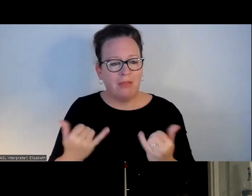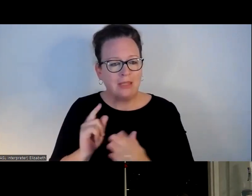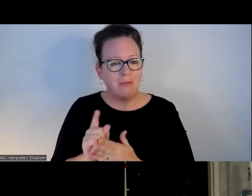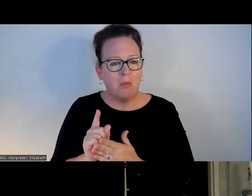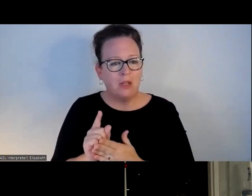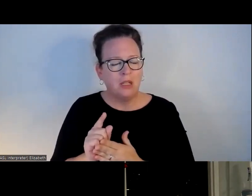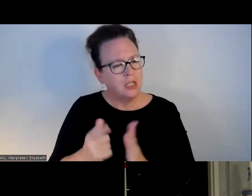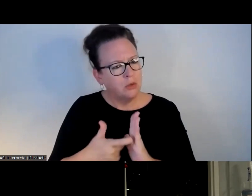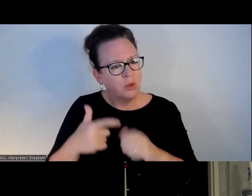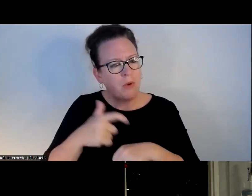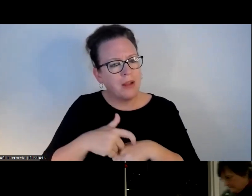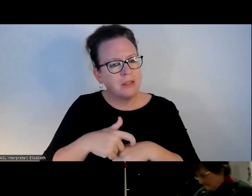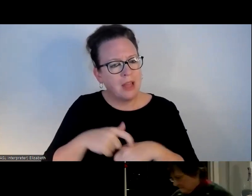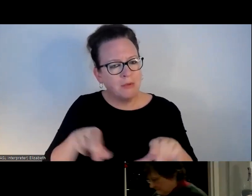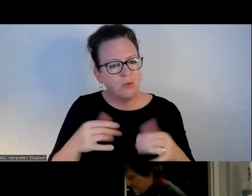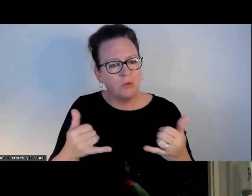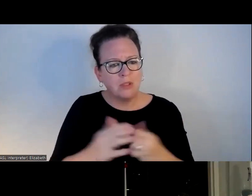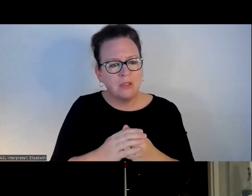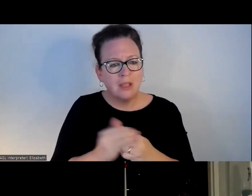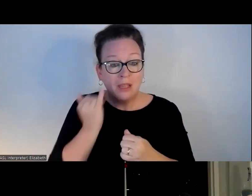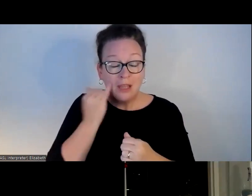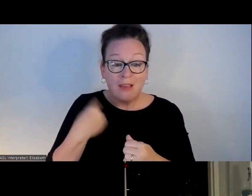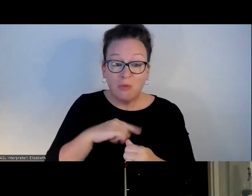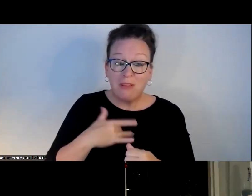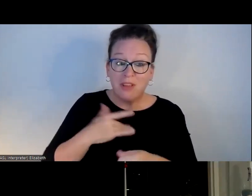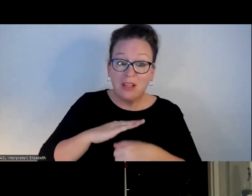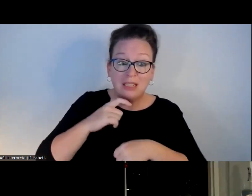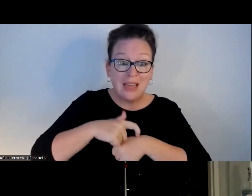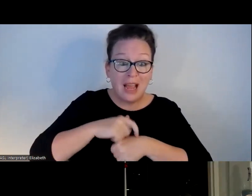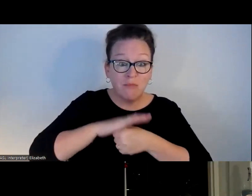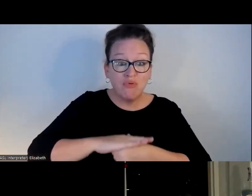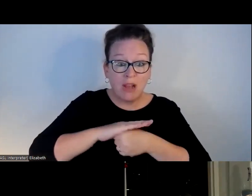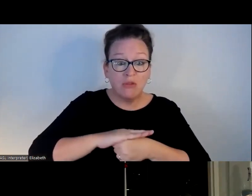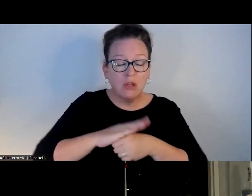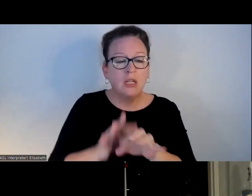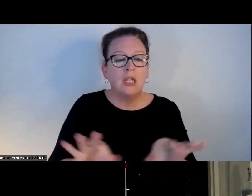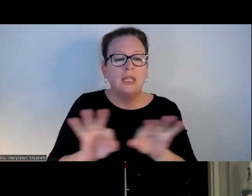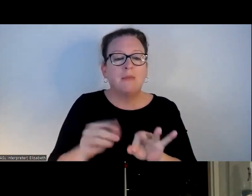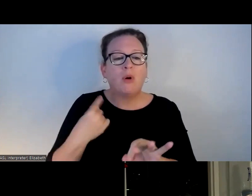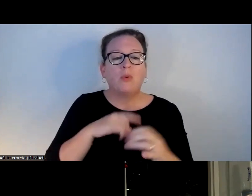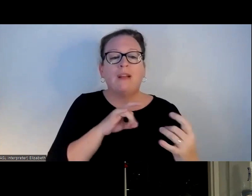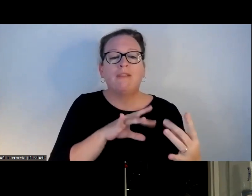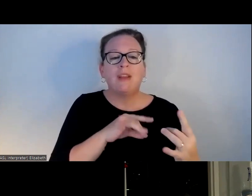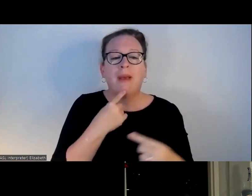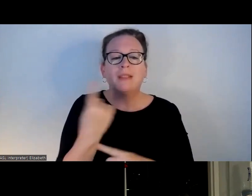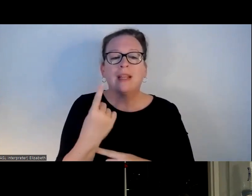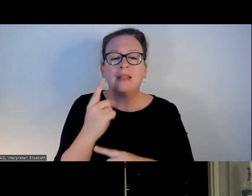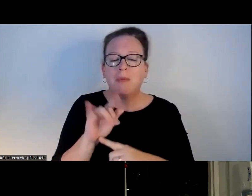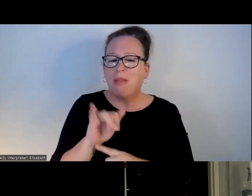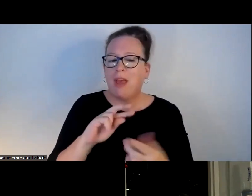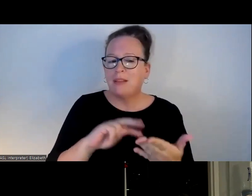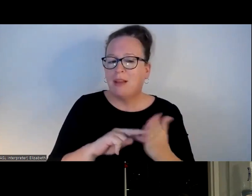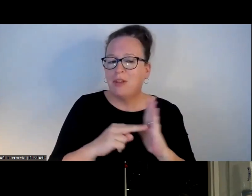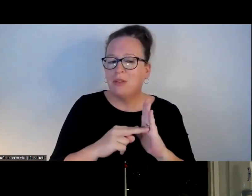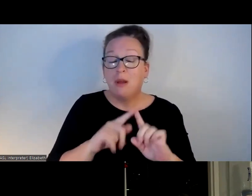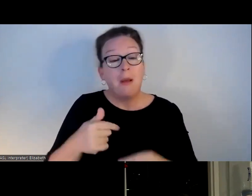time to do this. So if we feel the pressure of time to say something about the definition, then I propose that we